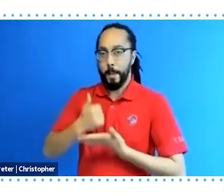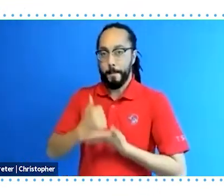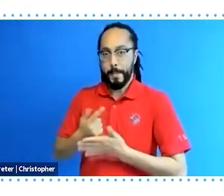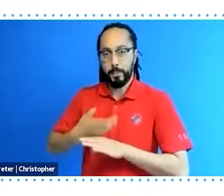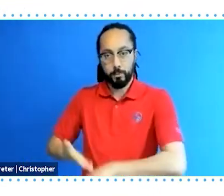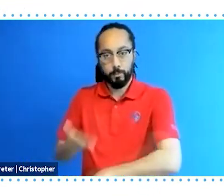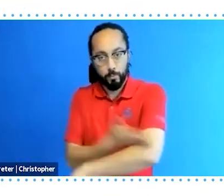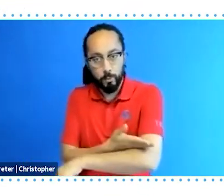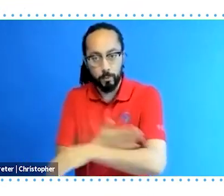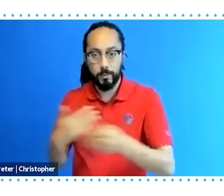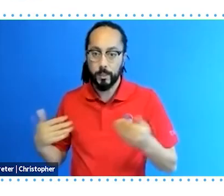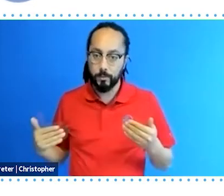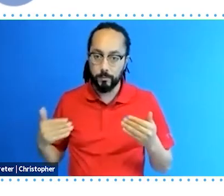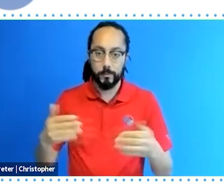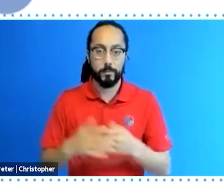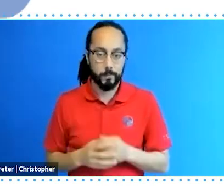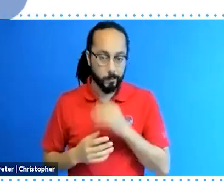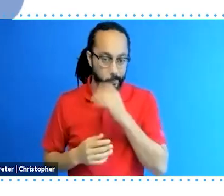we move forward with it.